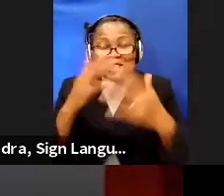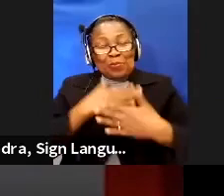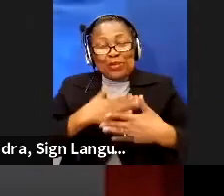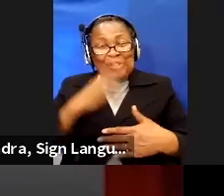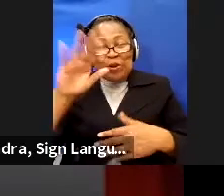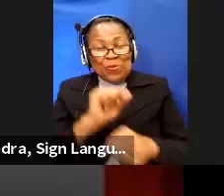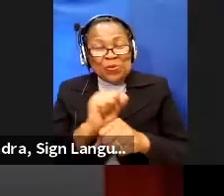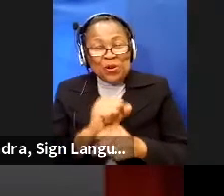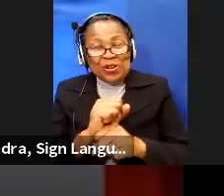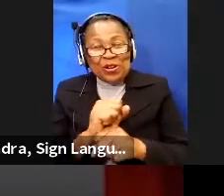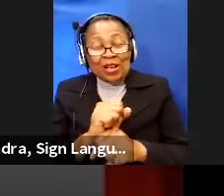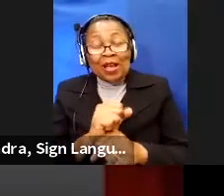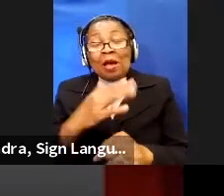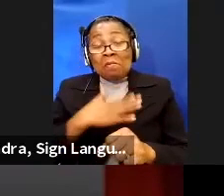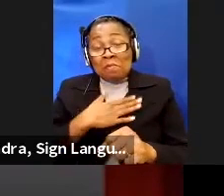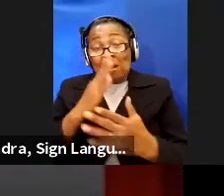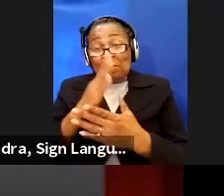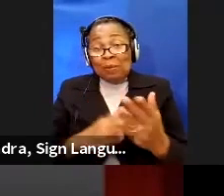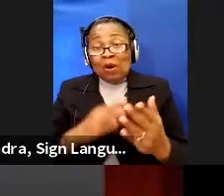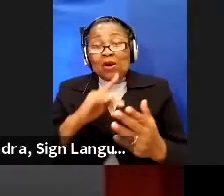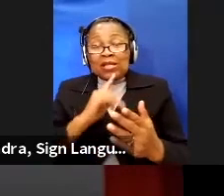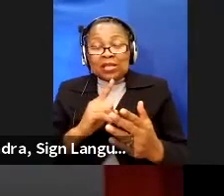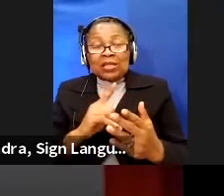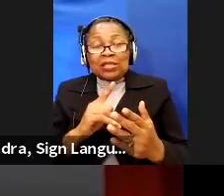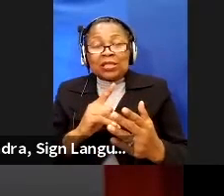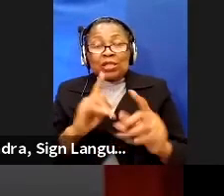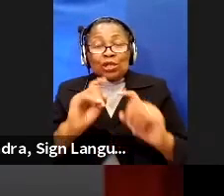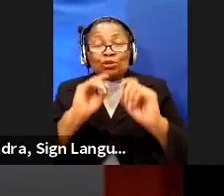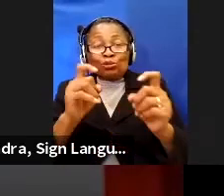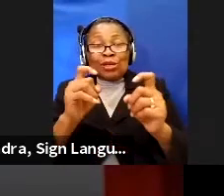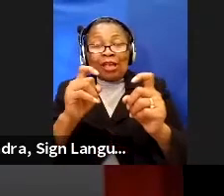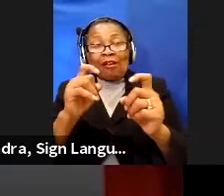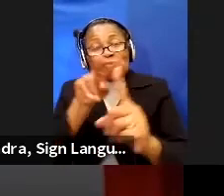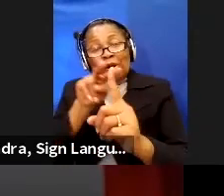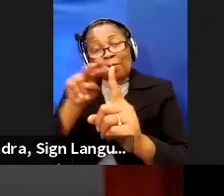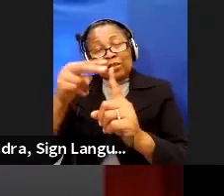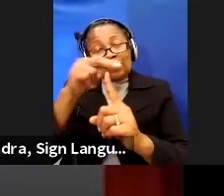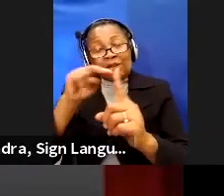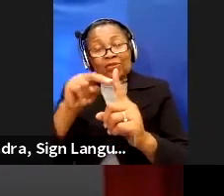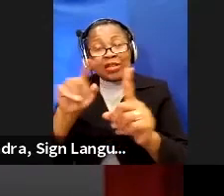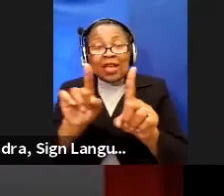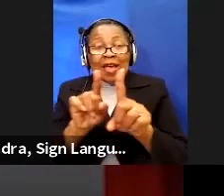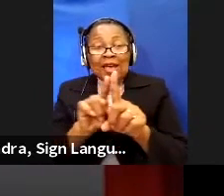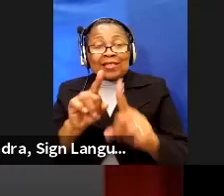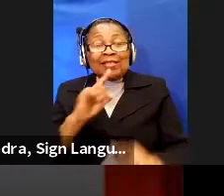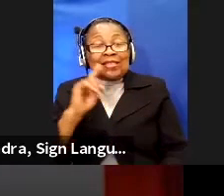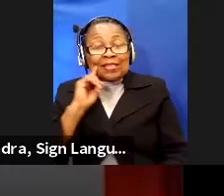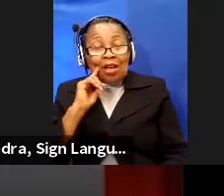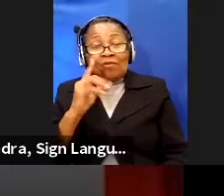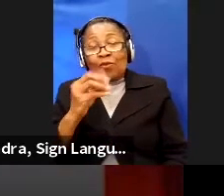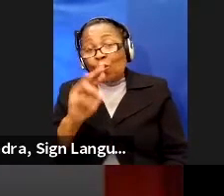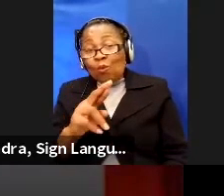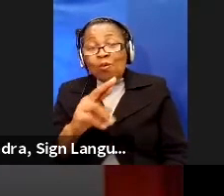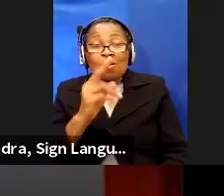So my part in this is to give a perspective as a deaf and hard of hearing